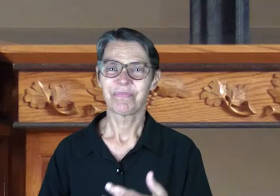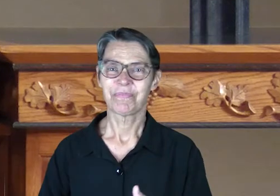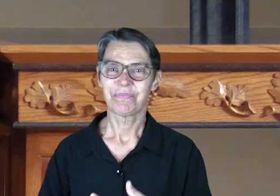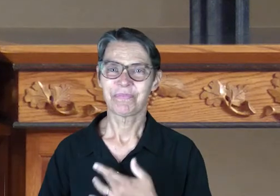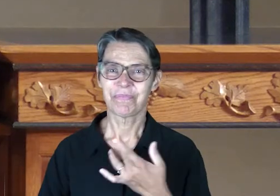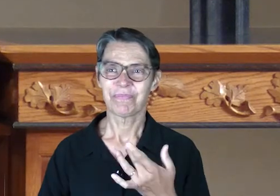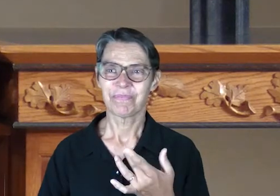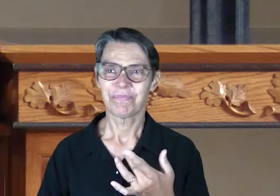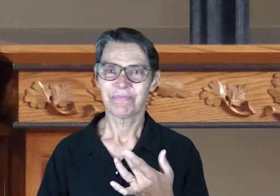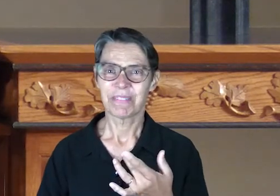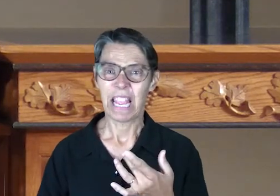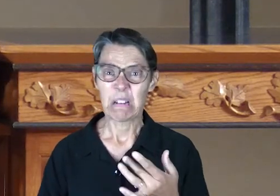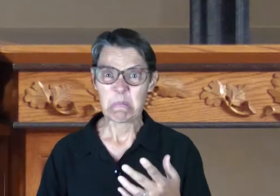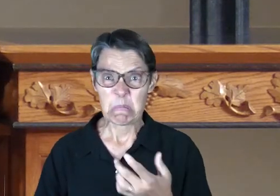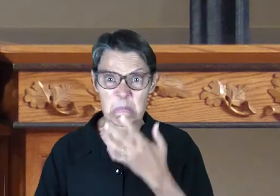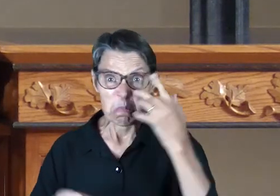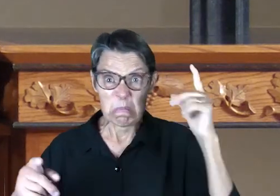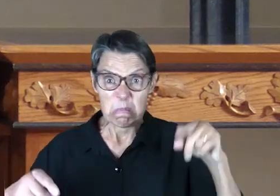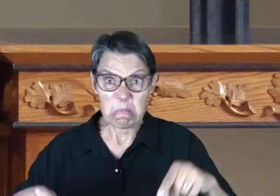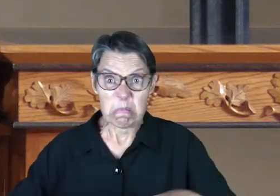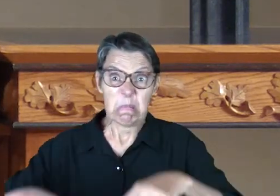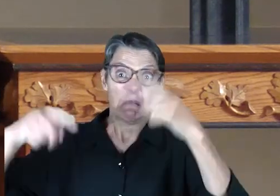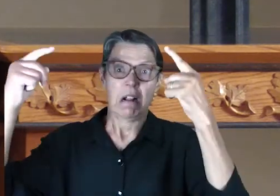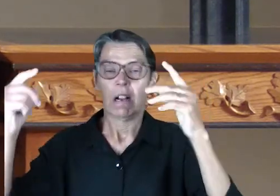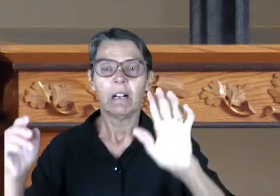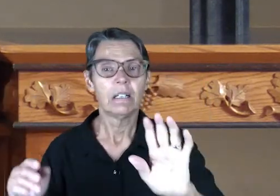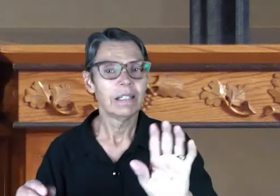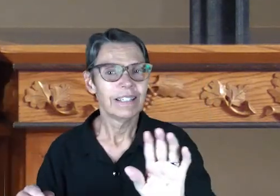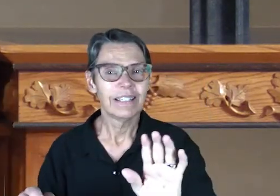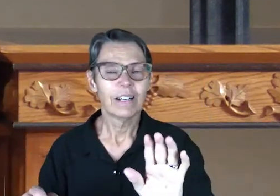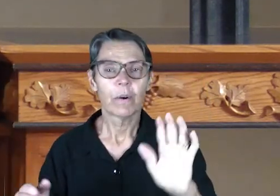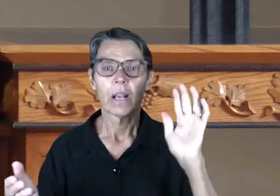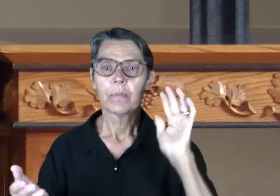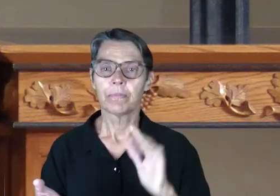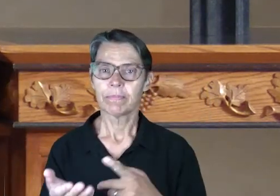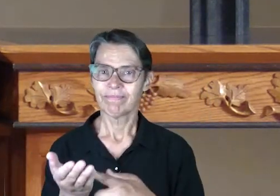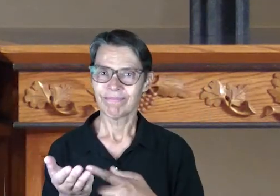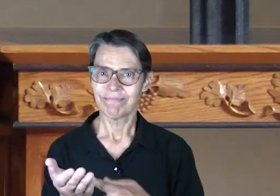with people with whom you disagree.